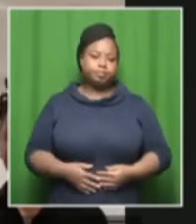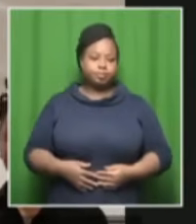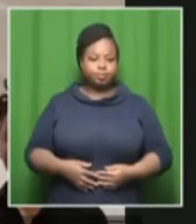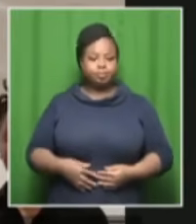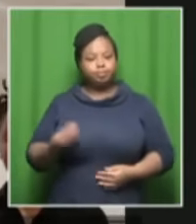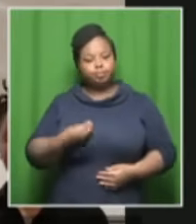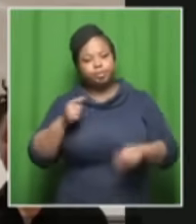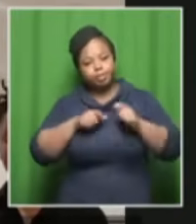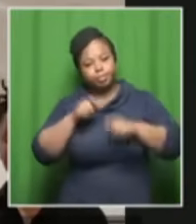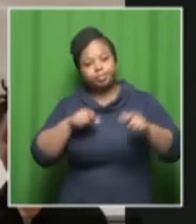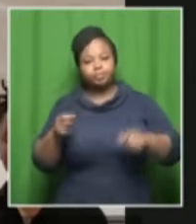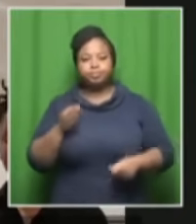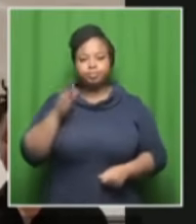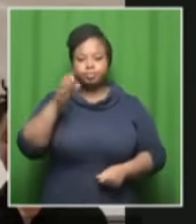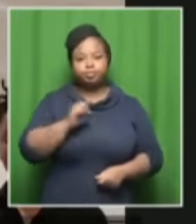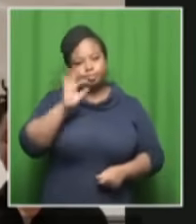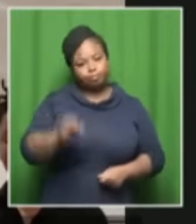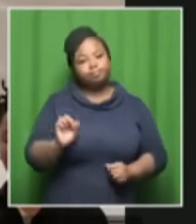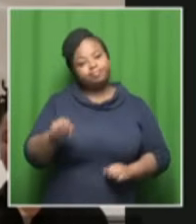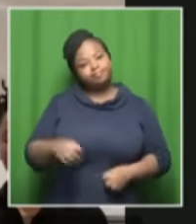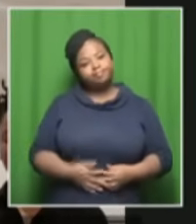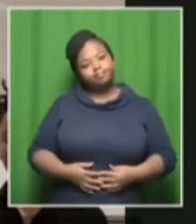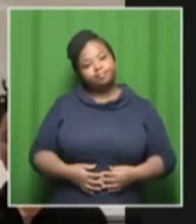you know, young people are the future for South Africa. So,